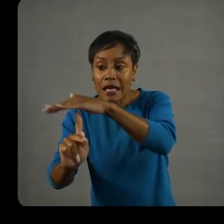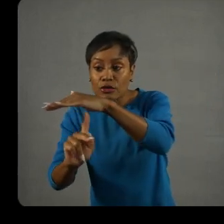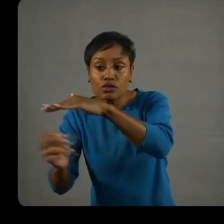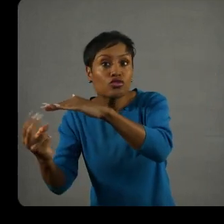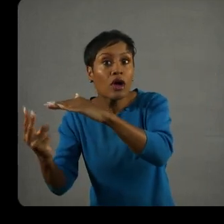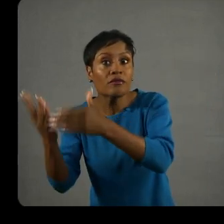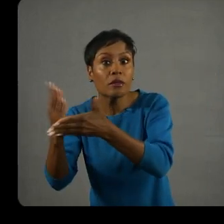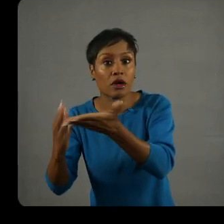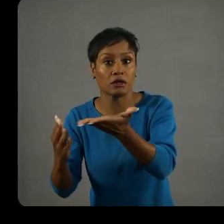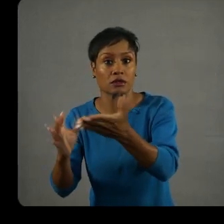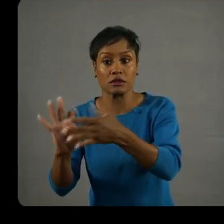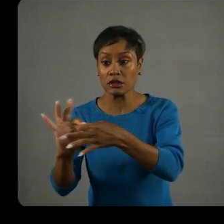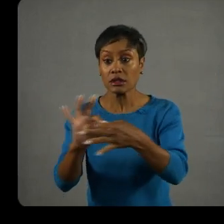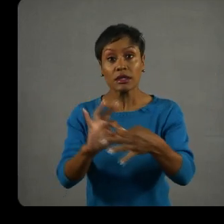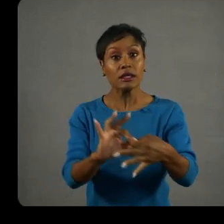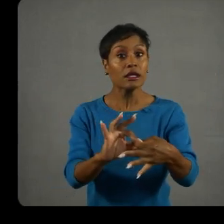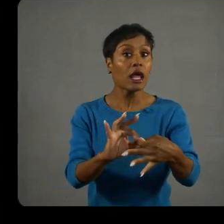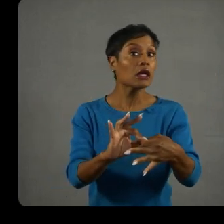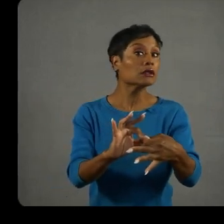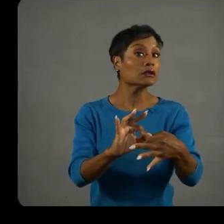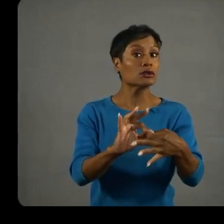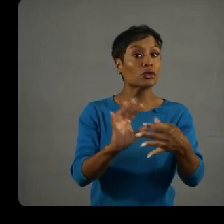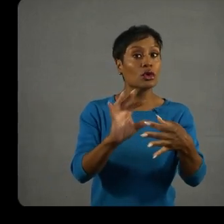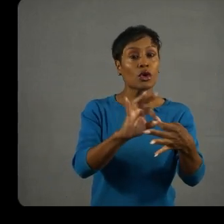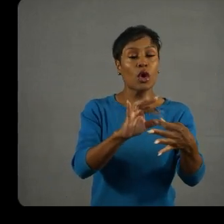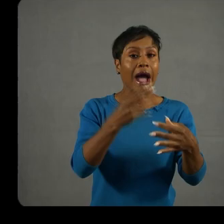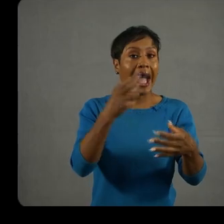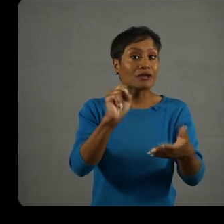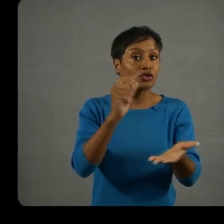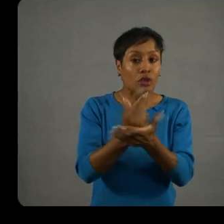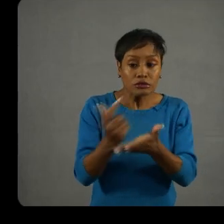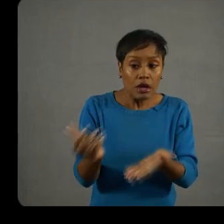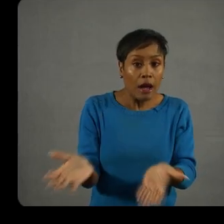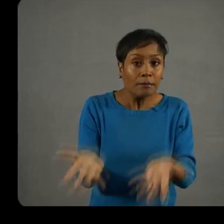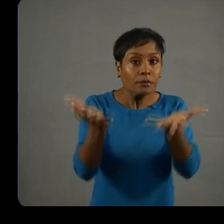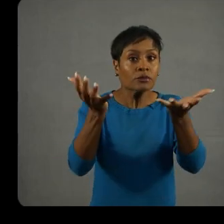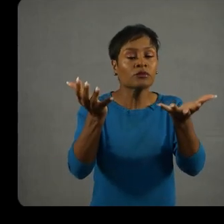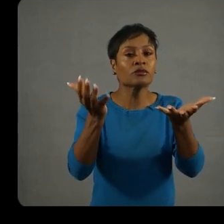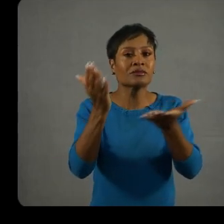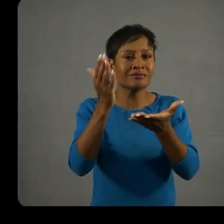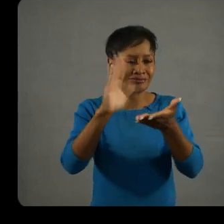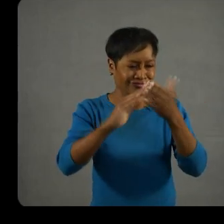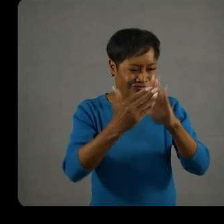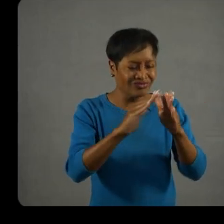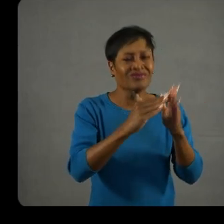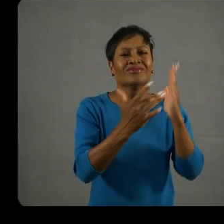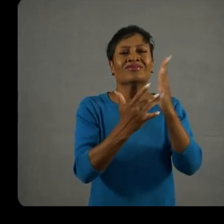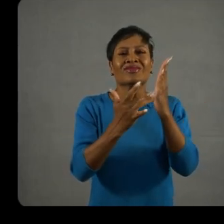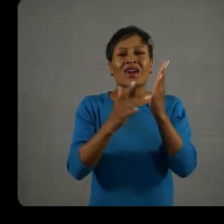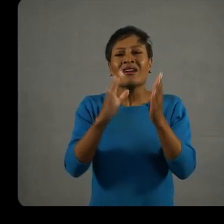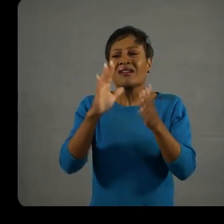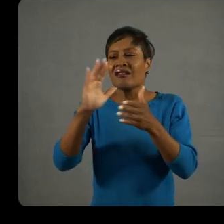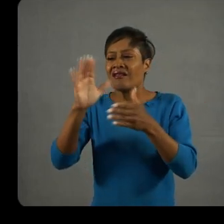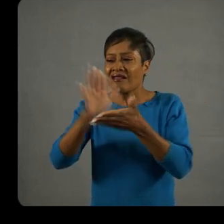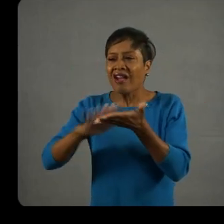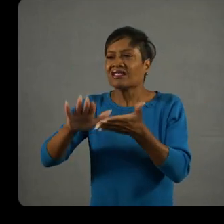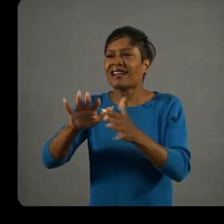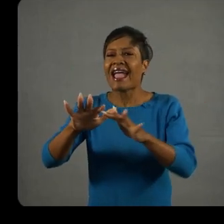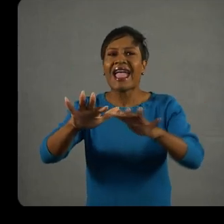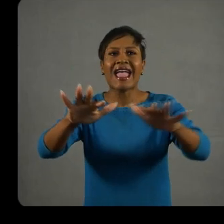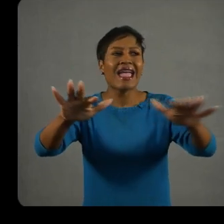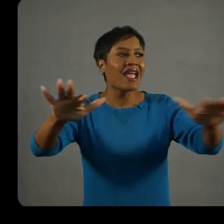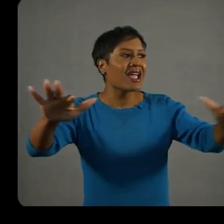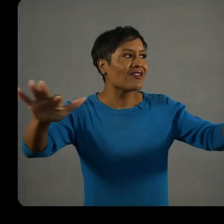Like, does it connect to something that links to a high school graduation? There are community and technical colleges